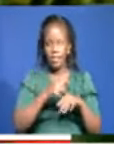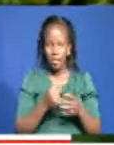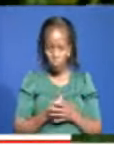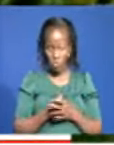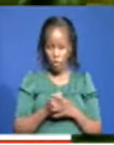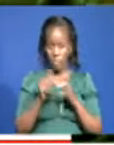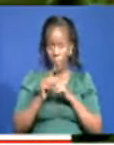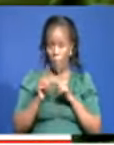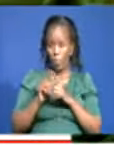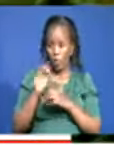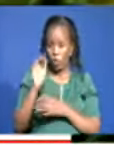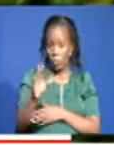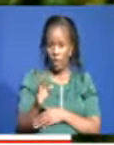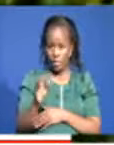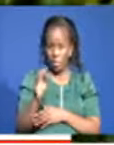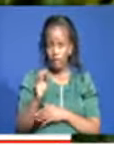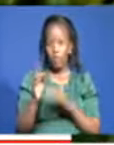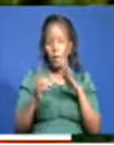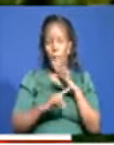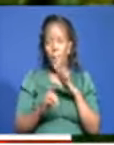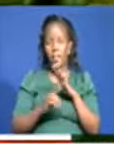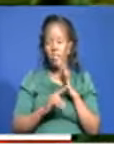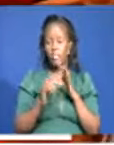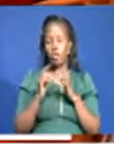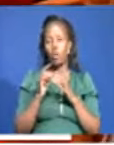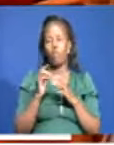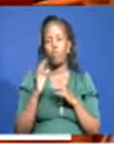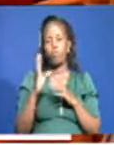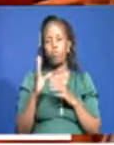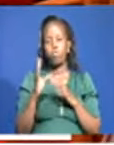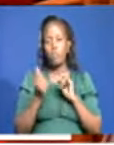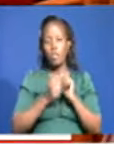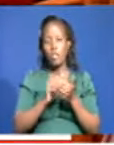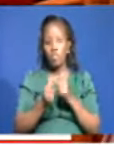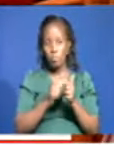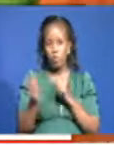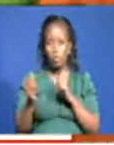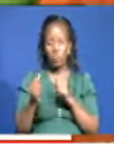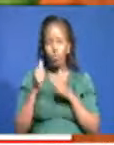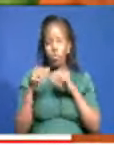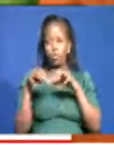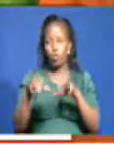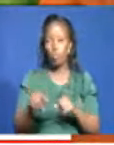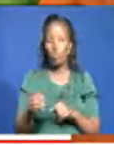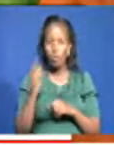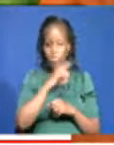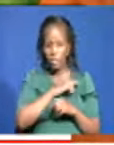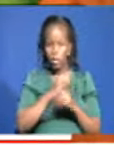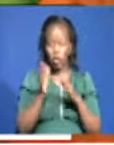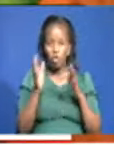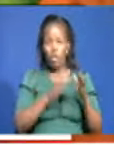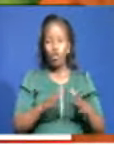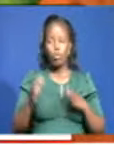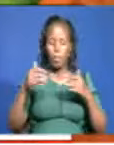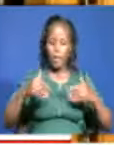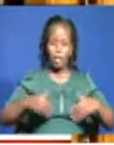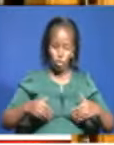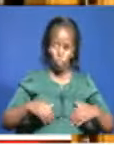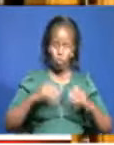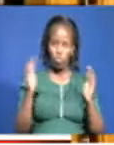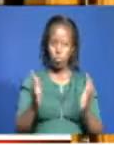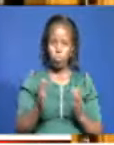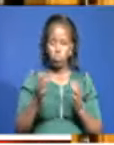Sport that assumed office today to organize several national competitions for the youth as a way of motivating and shaping